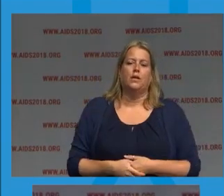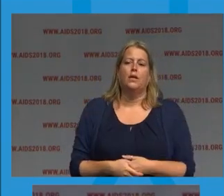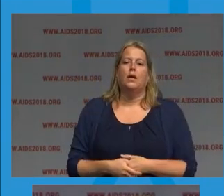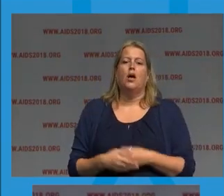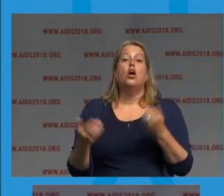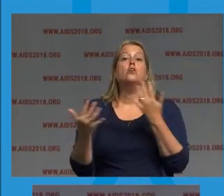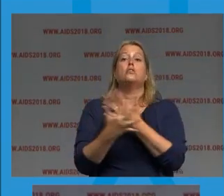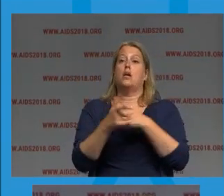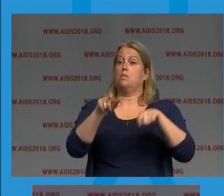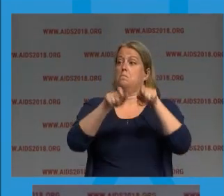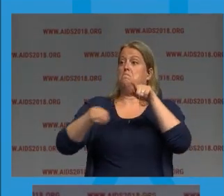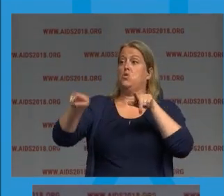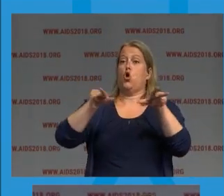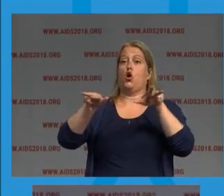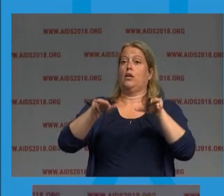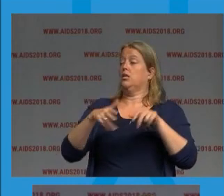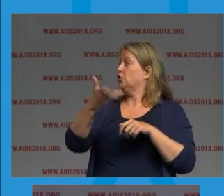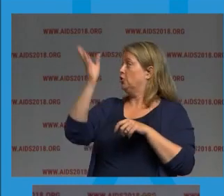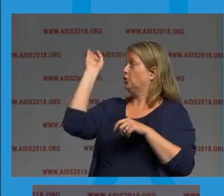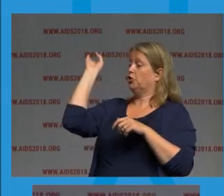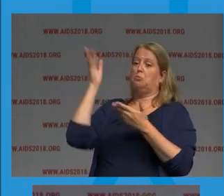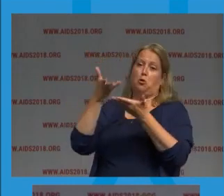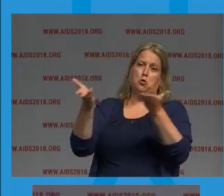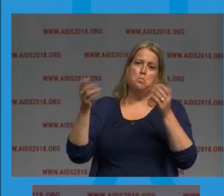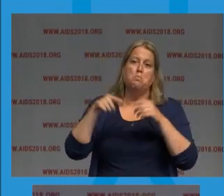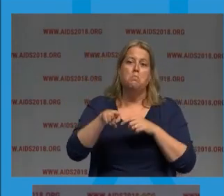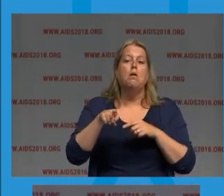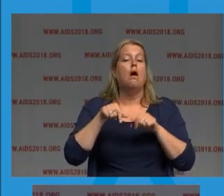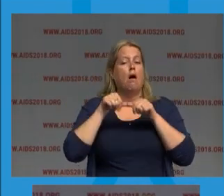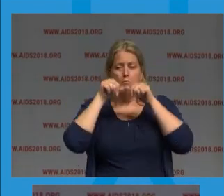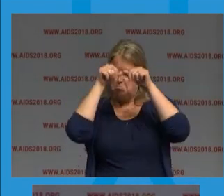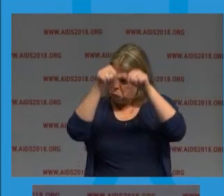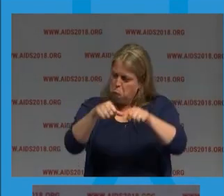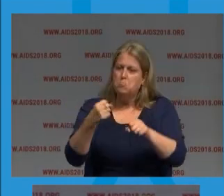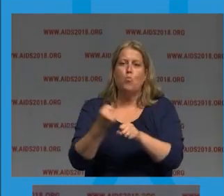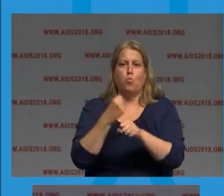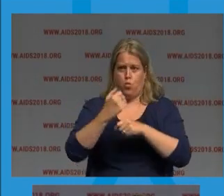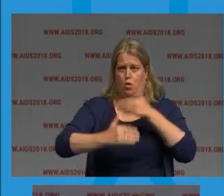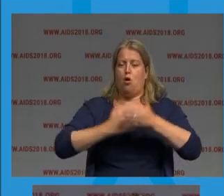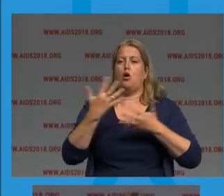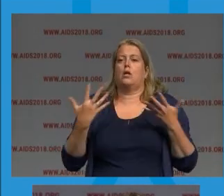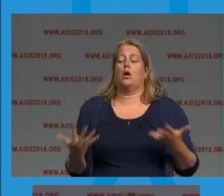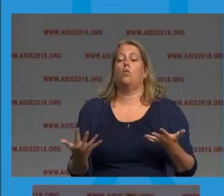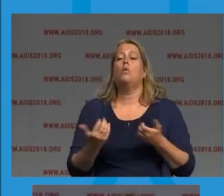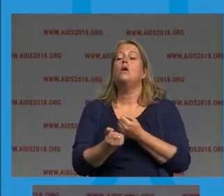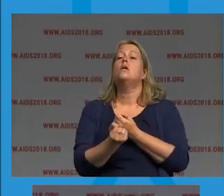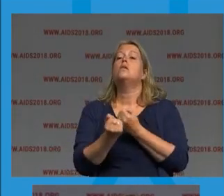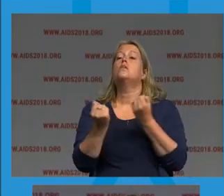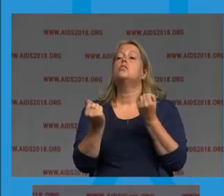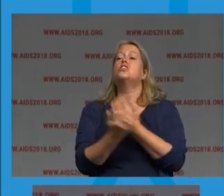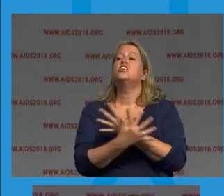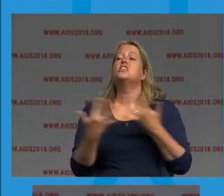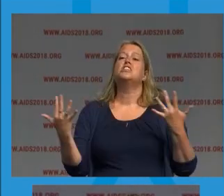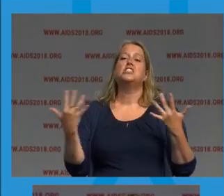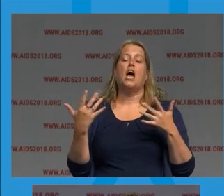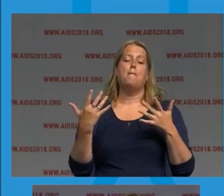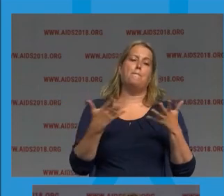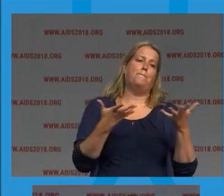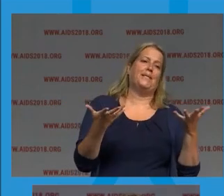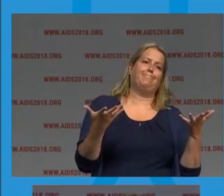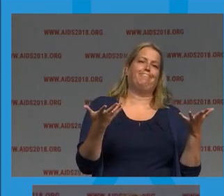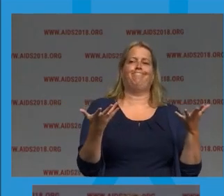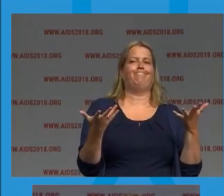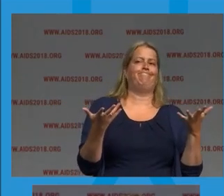folks whose organizations are represented here continue to do this work. Some folks have not been able to, given a number